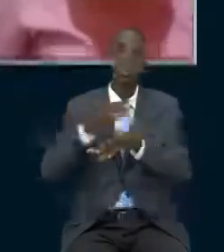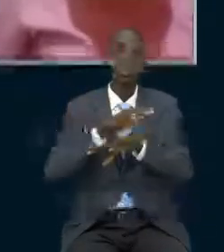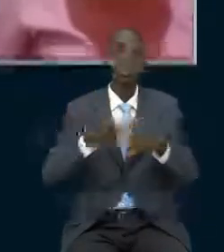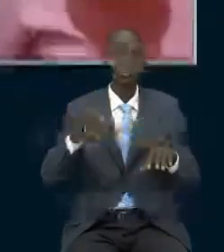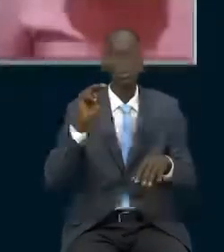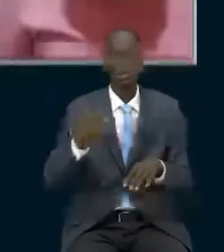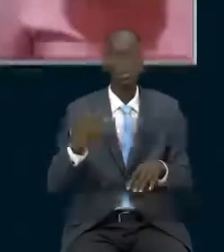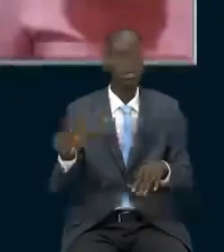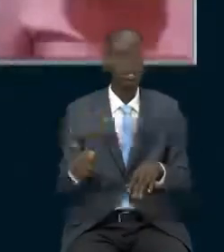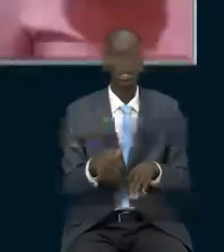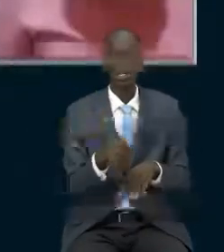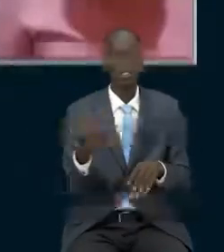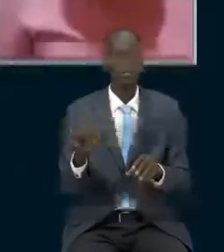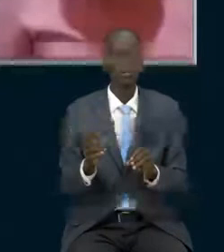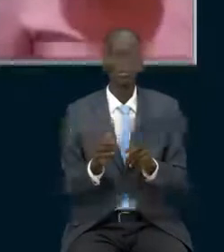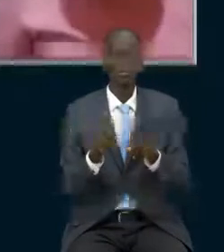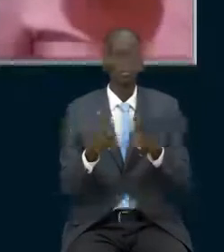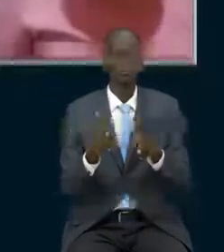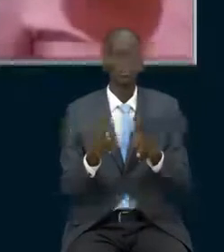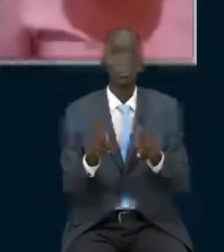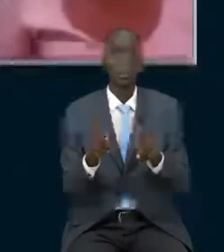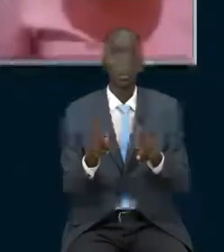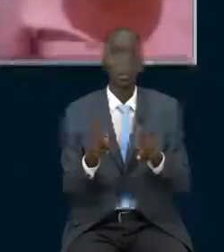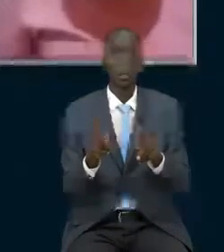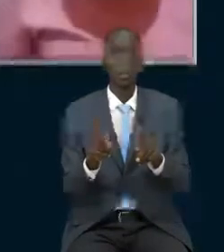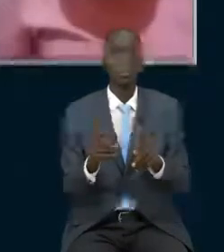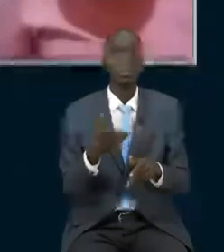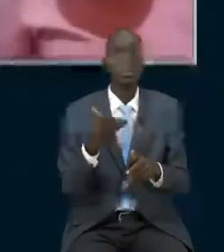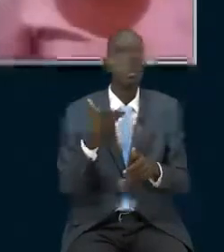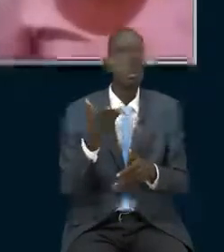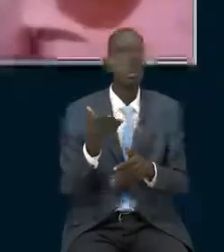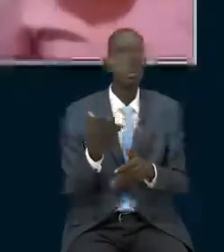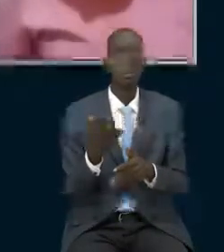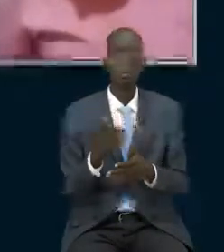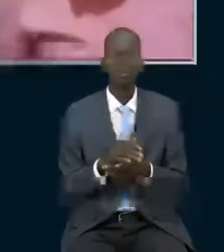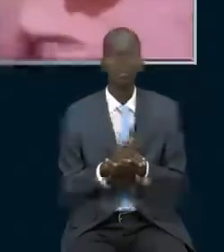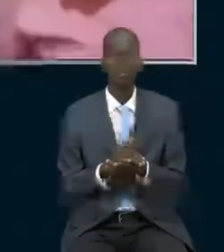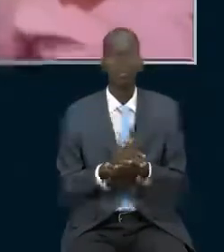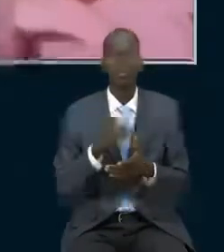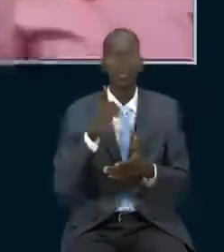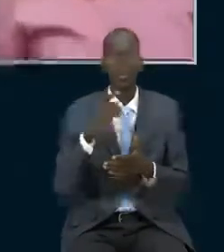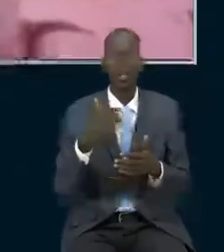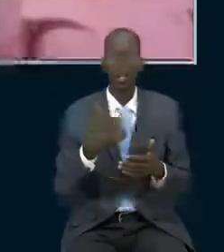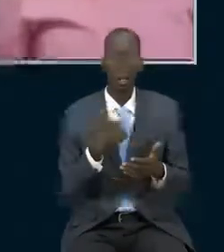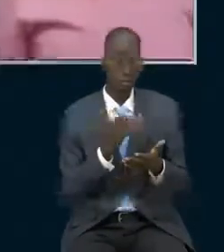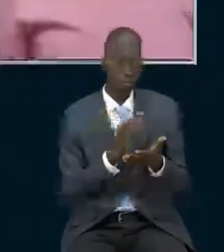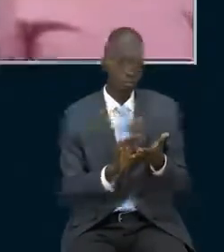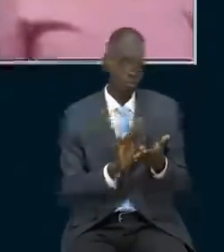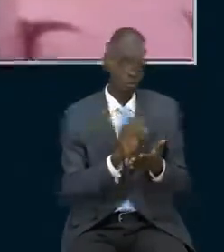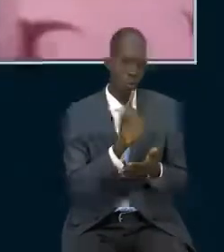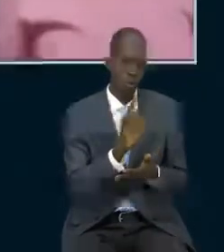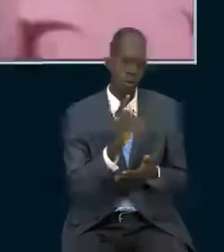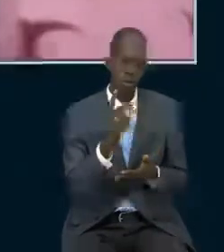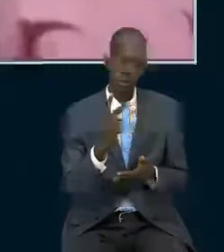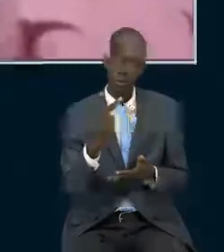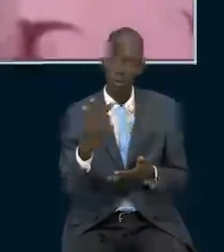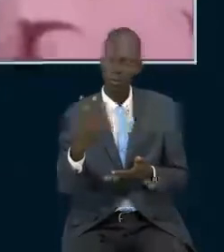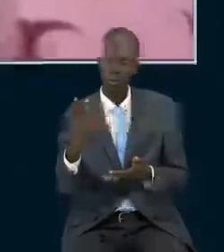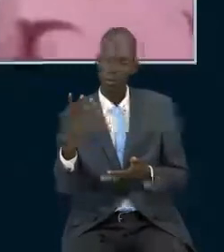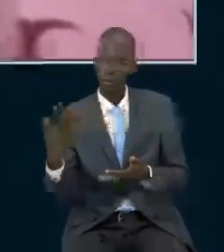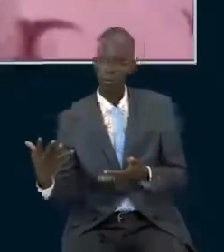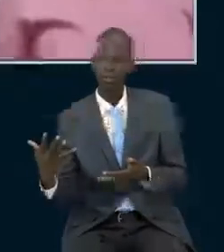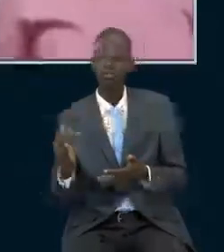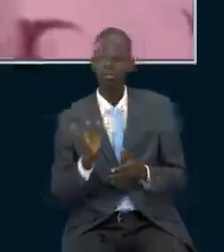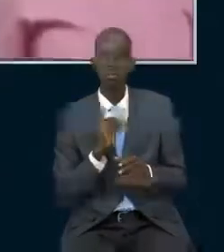privilege. You've got it already. You are there already. You've counted 1, 2, 3, 4, 5. I've got